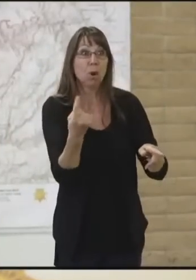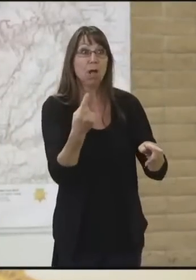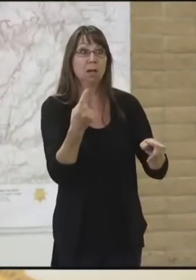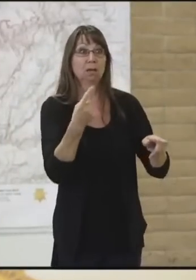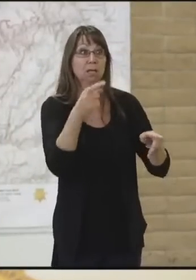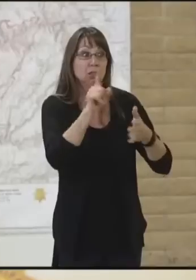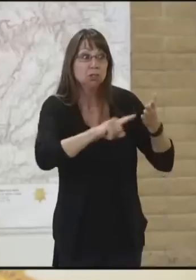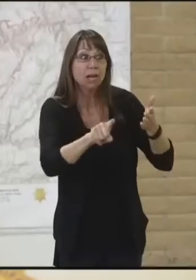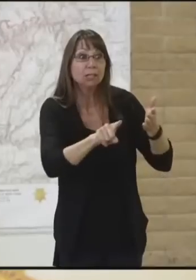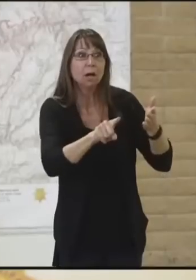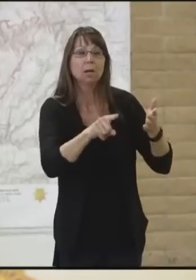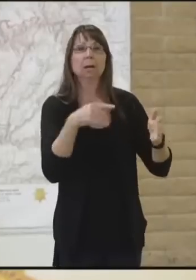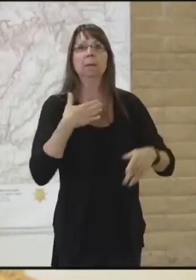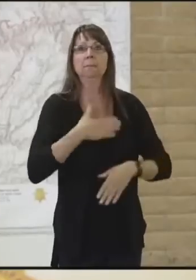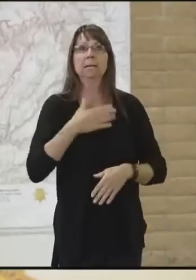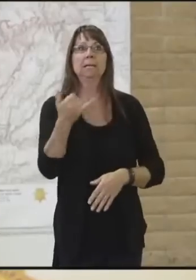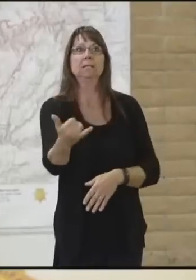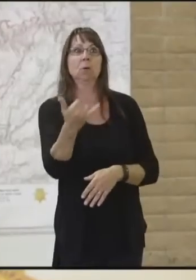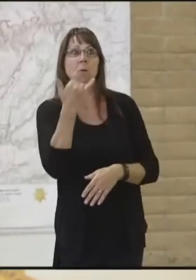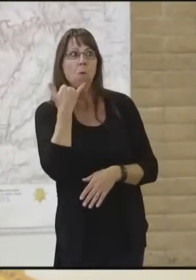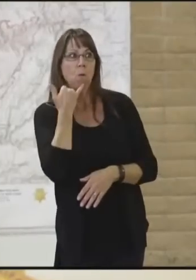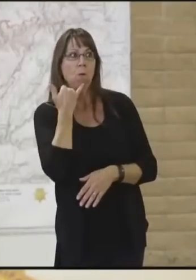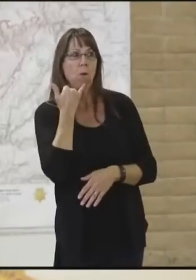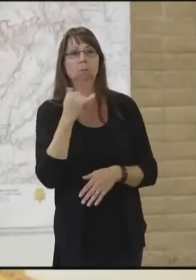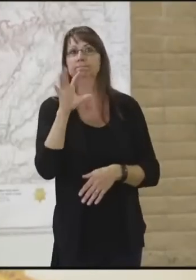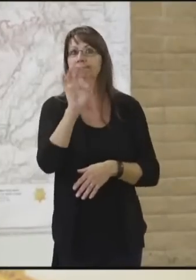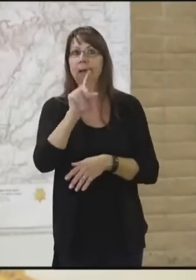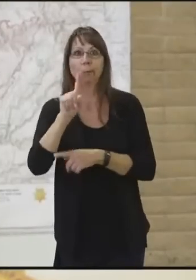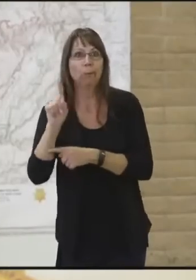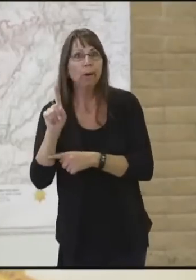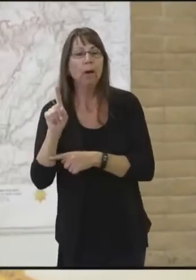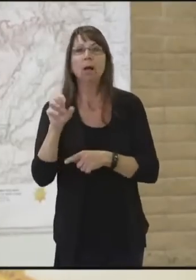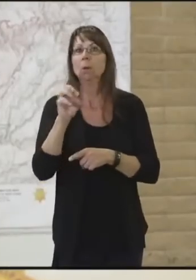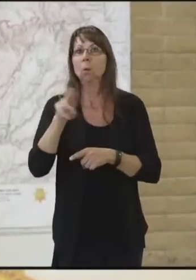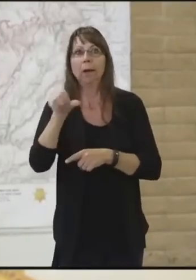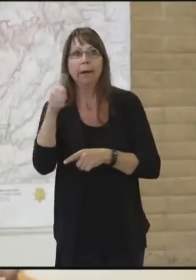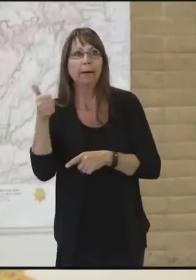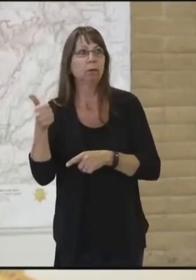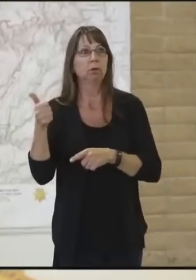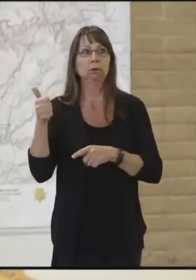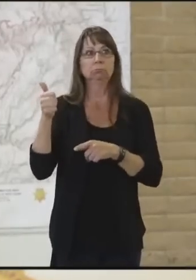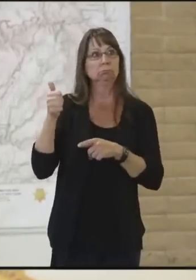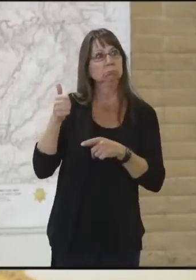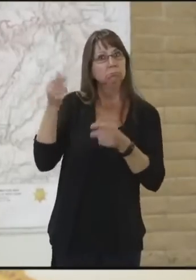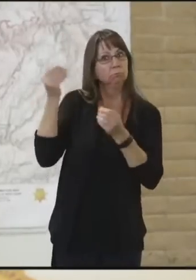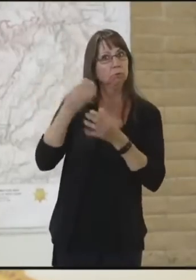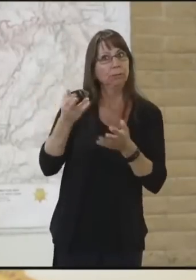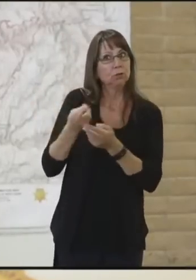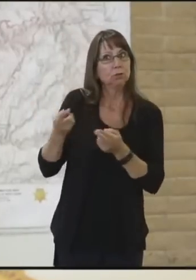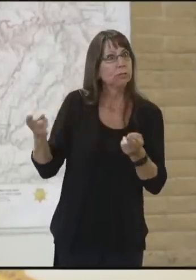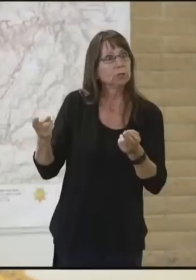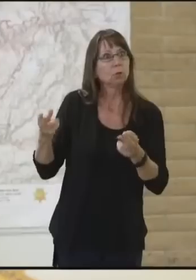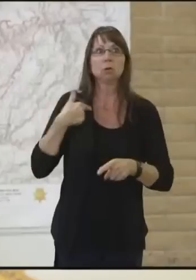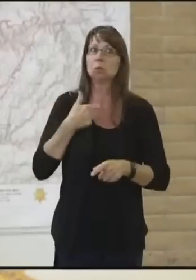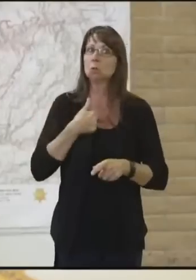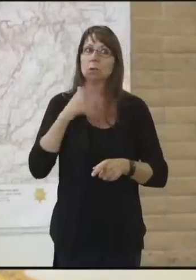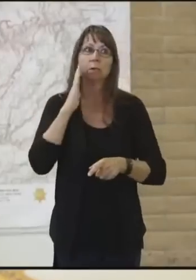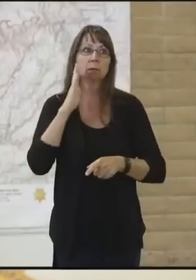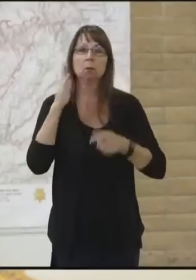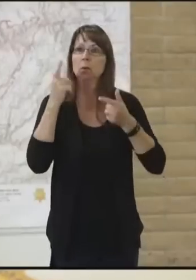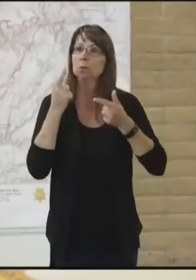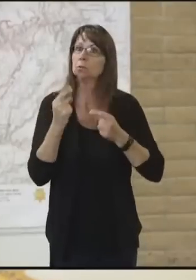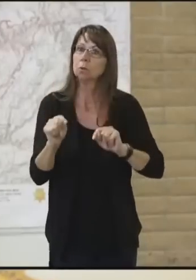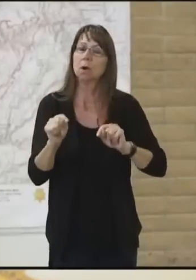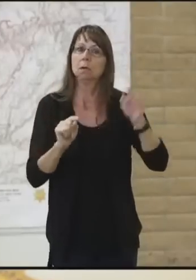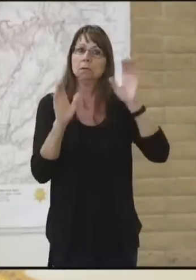to contact us so that we can get those areas, and if it's at all possible, we'll do what we can, coordinate with CAL FIRE